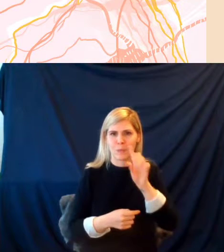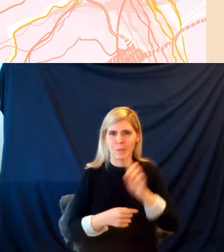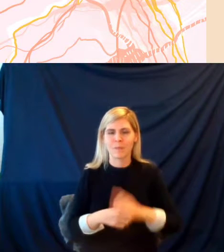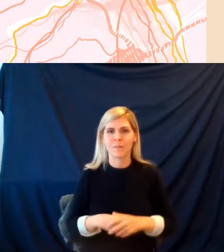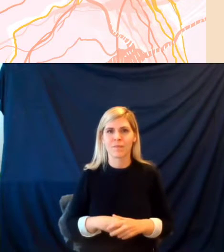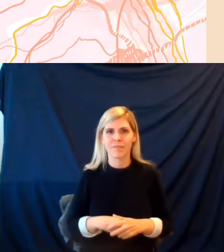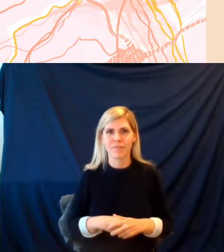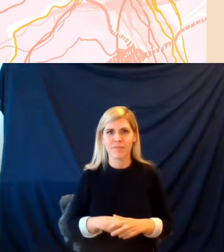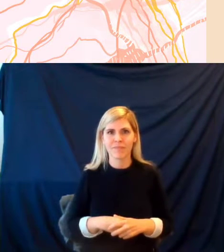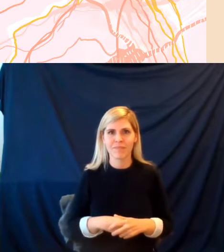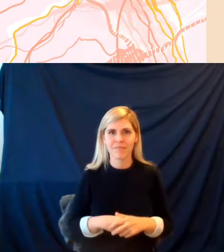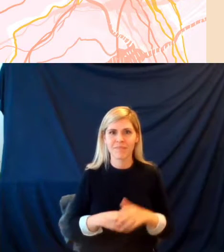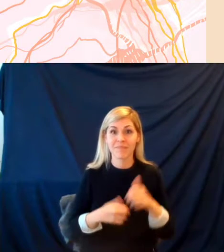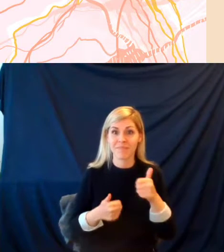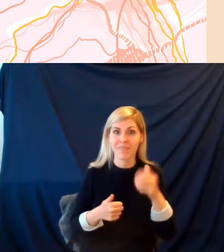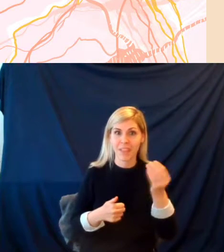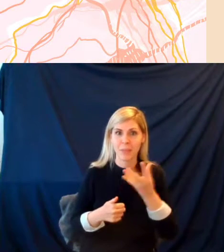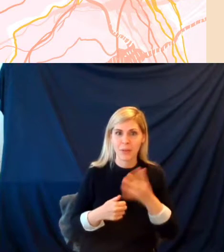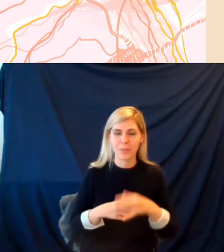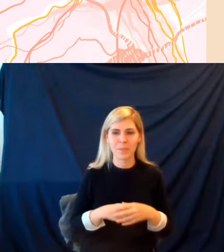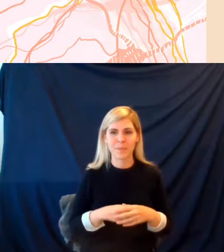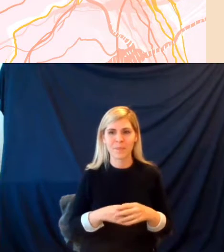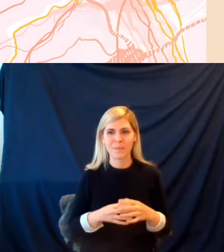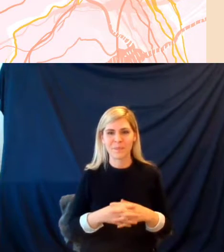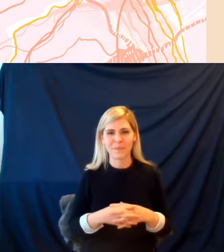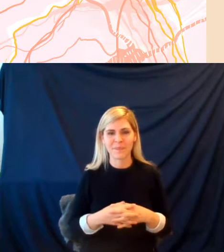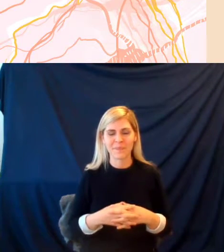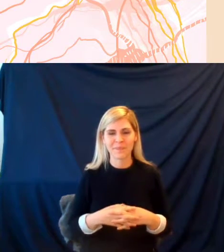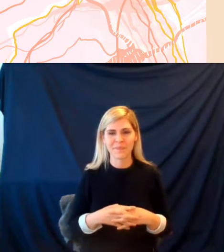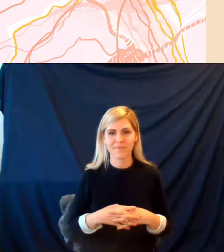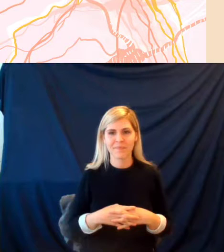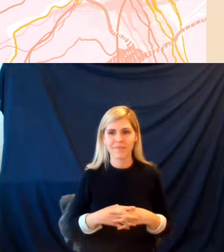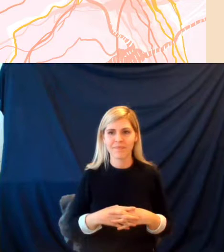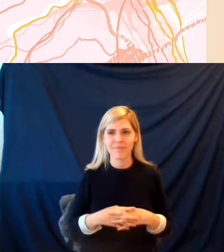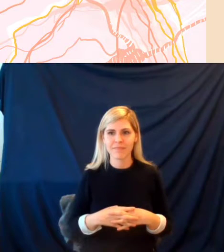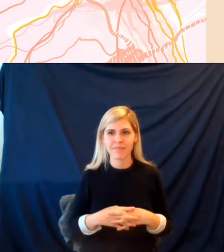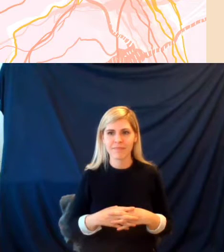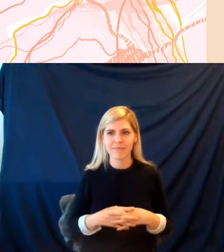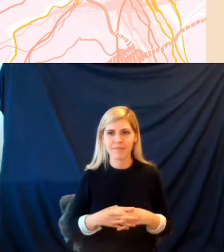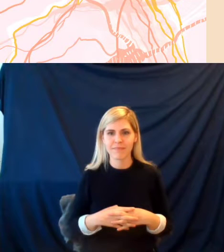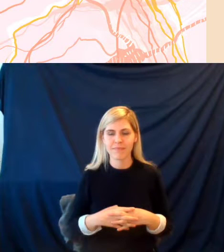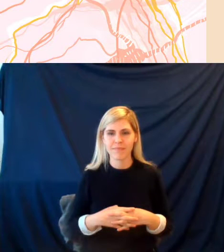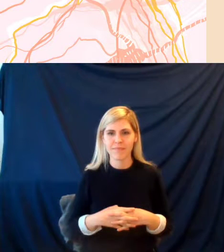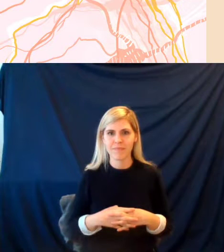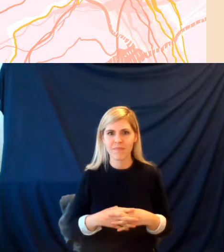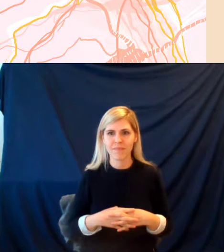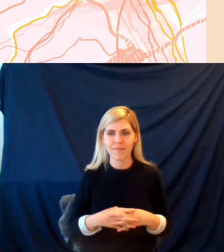Okay. Just let me know.